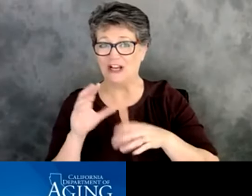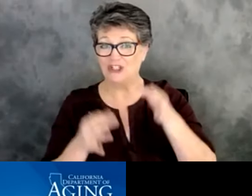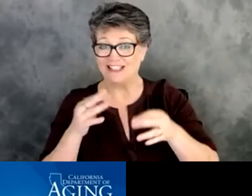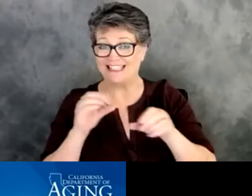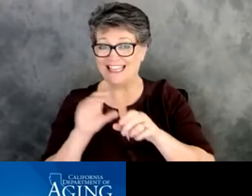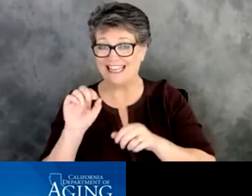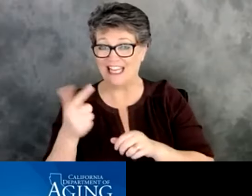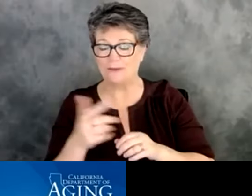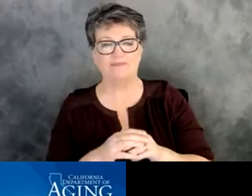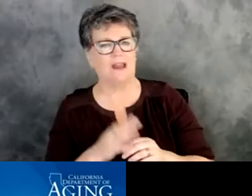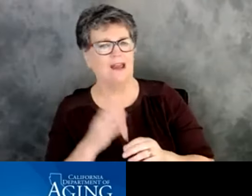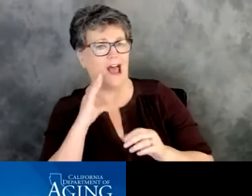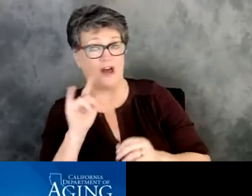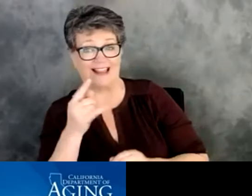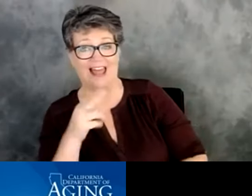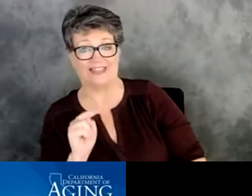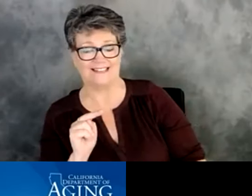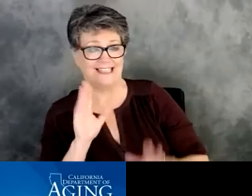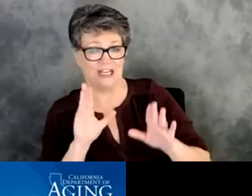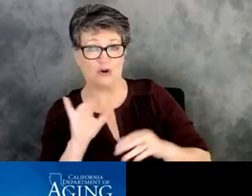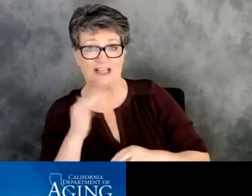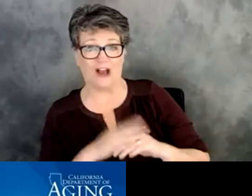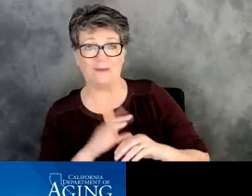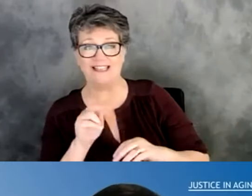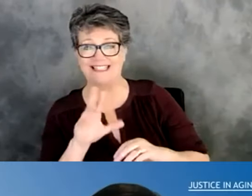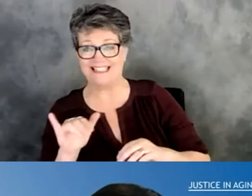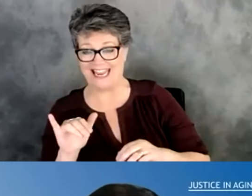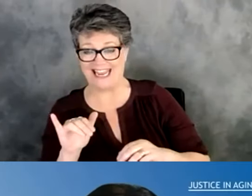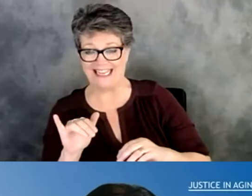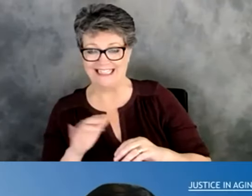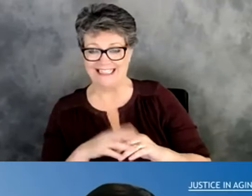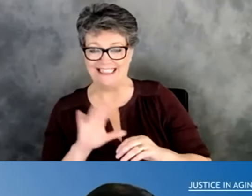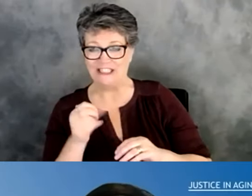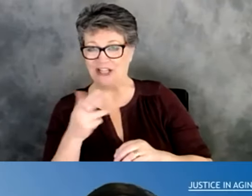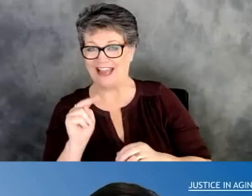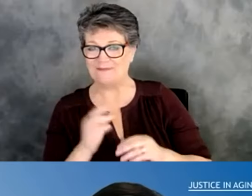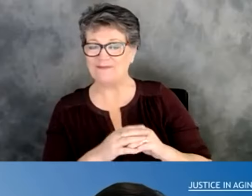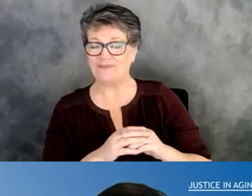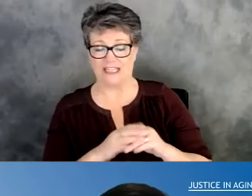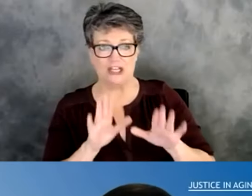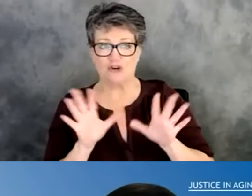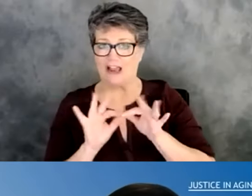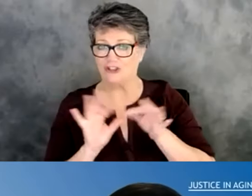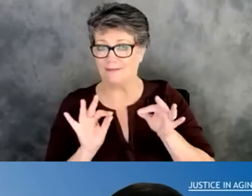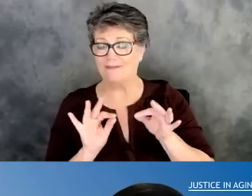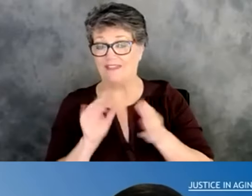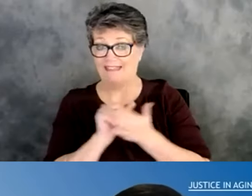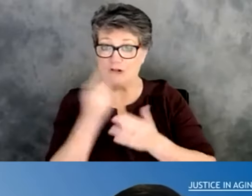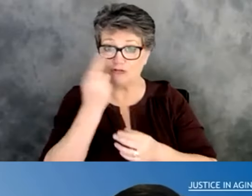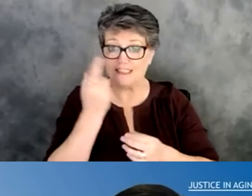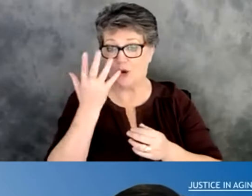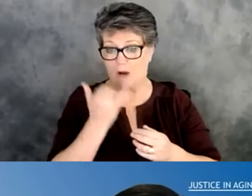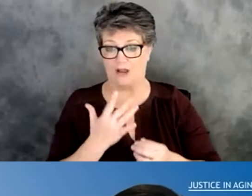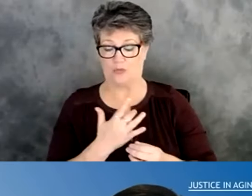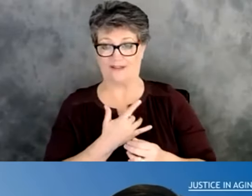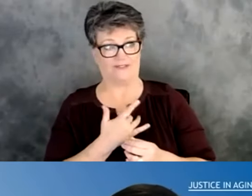I thought Kathleen did a great job. This is Danny from Justice Thinking. I thought Kathleen did a great job summarizing sort of both the legal reasoning, why we think the